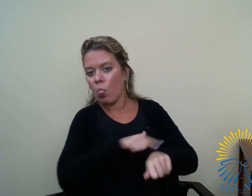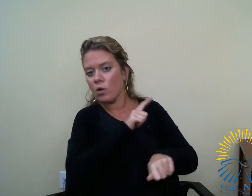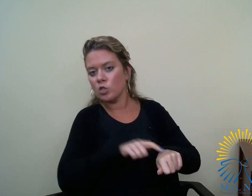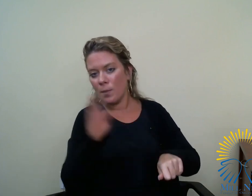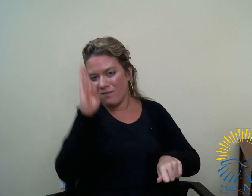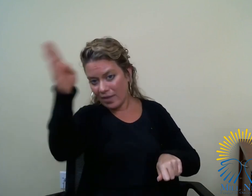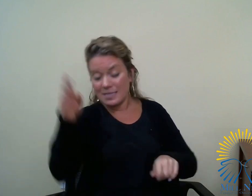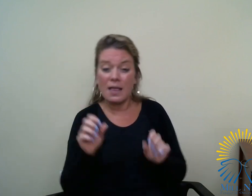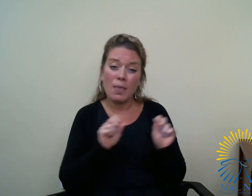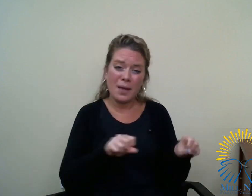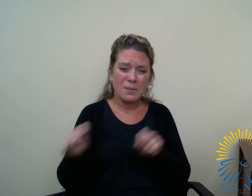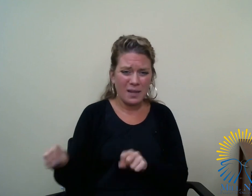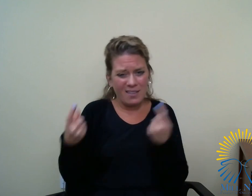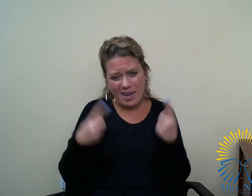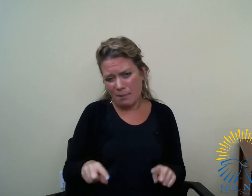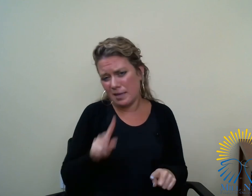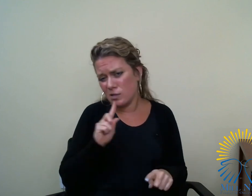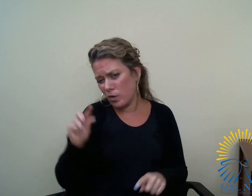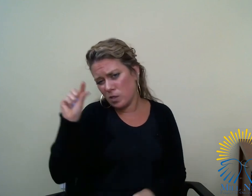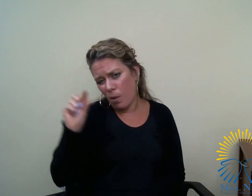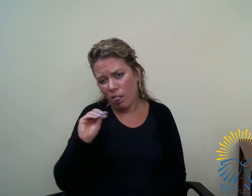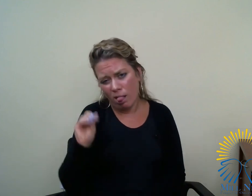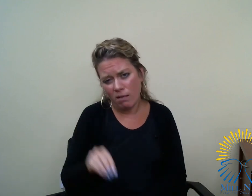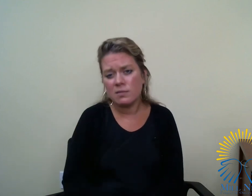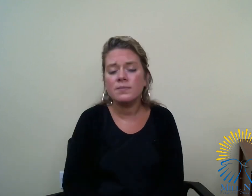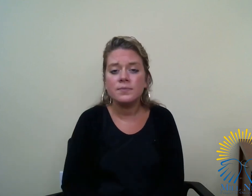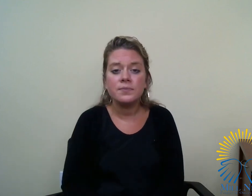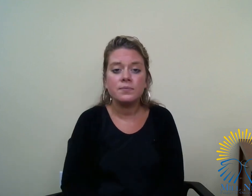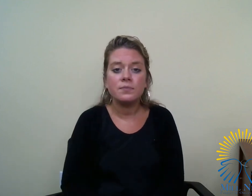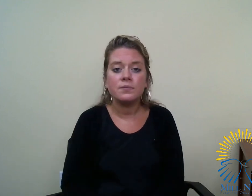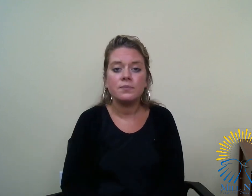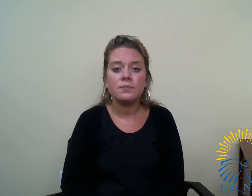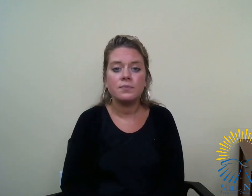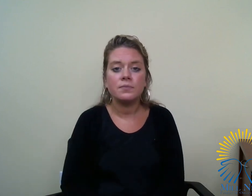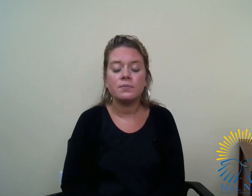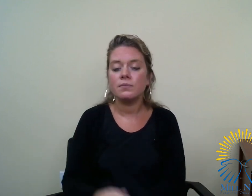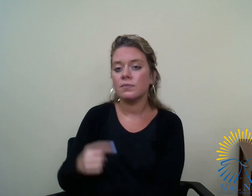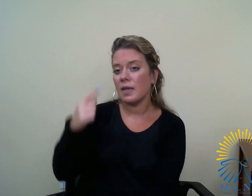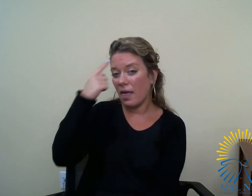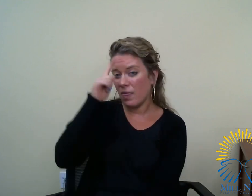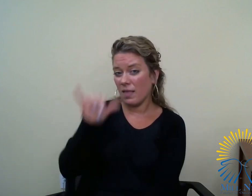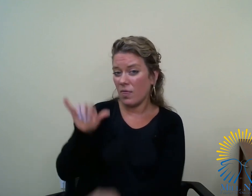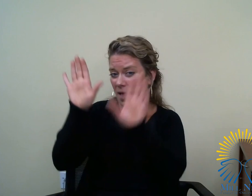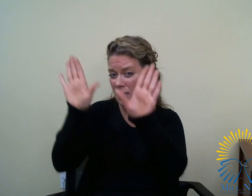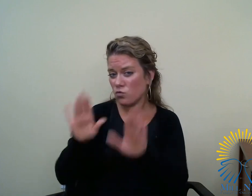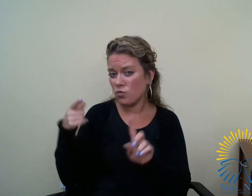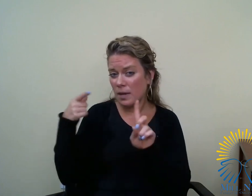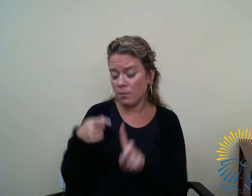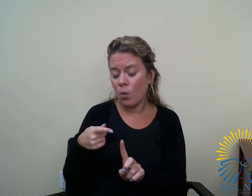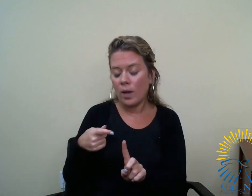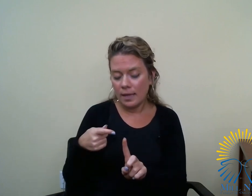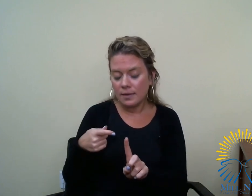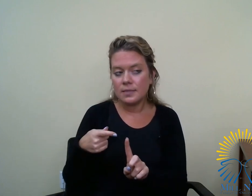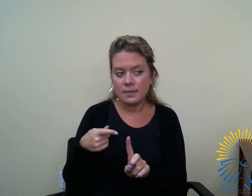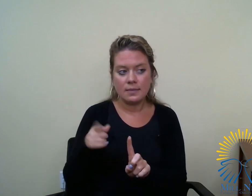the possibility of that happening is very small. So I think that's a great point that you made. I think